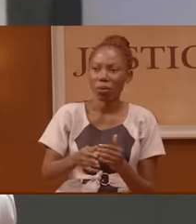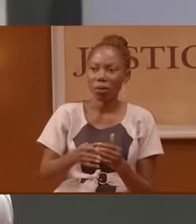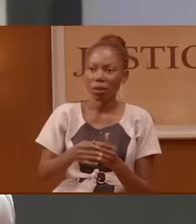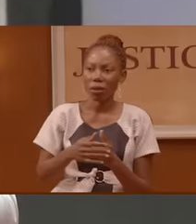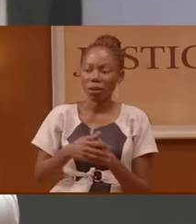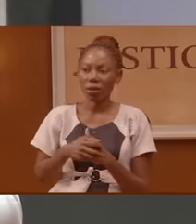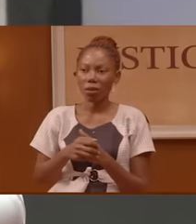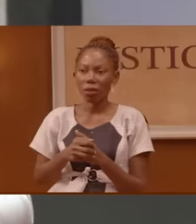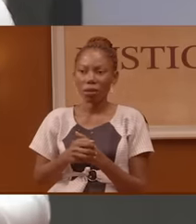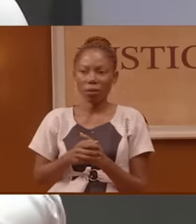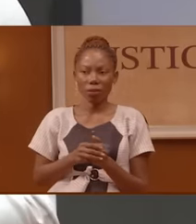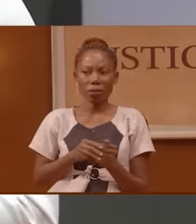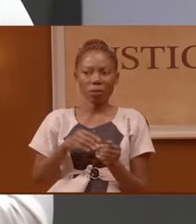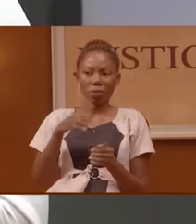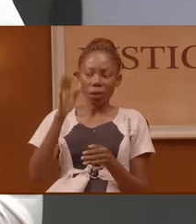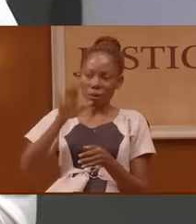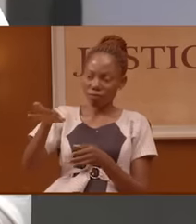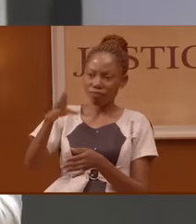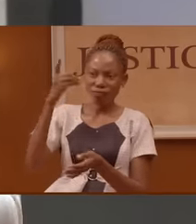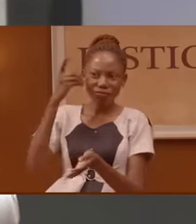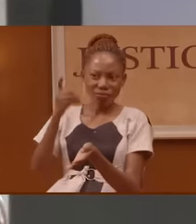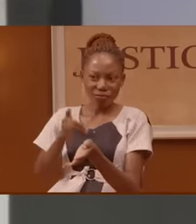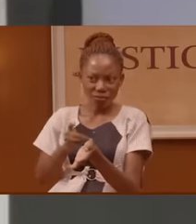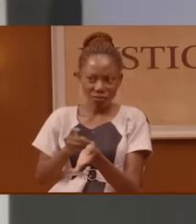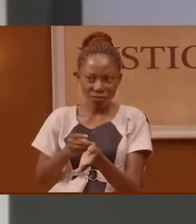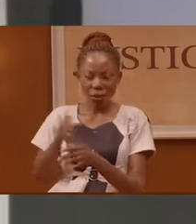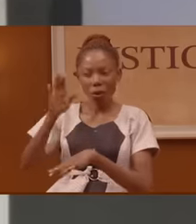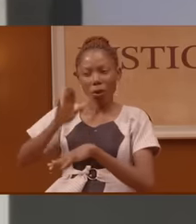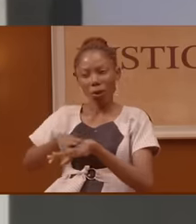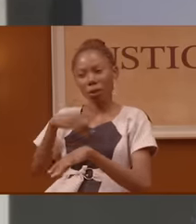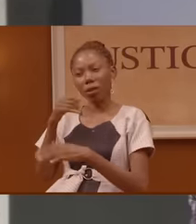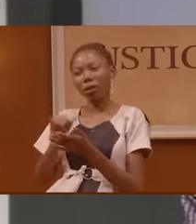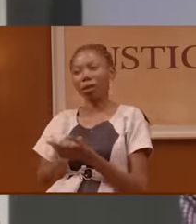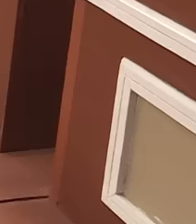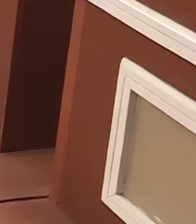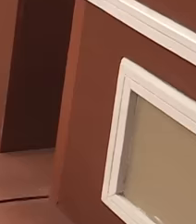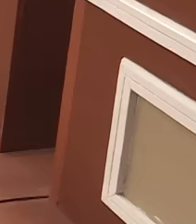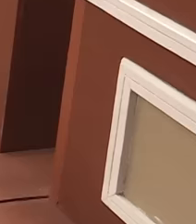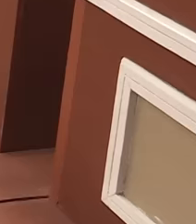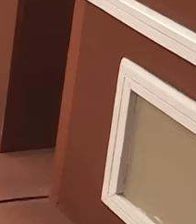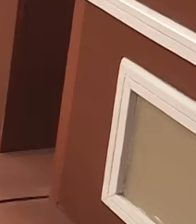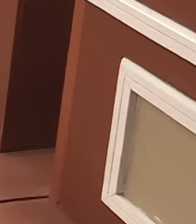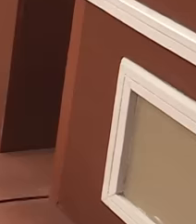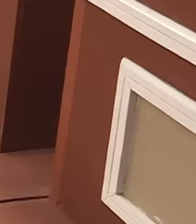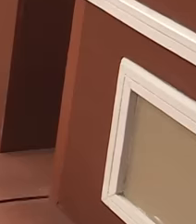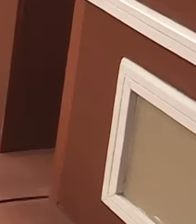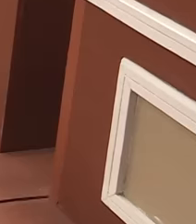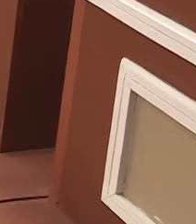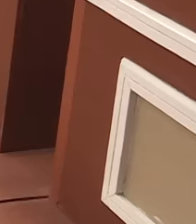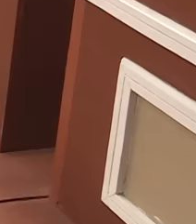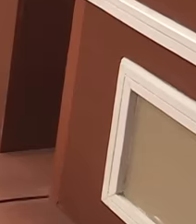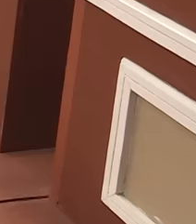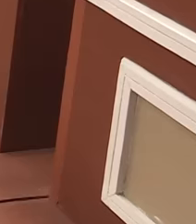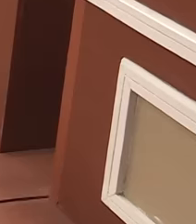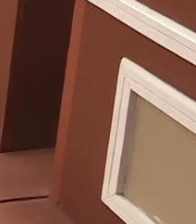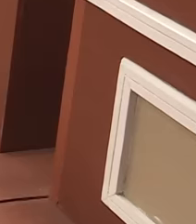him. So my daughter was now call my attention to it that, oh, mommy, I don't like this and all that. I think now it was around